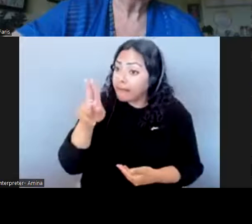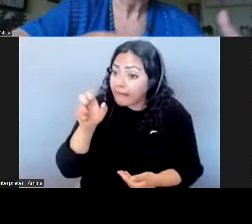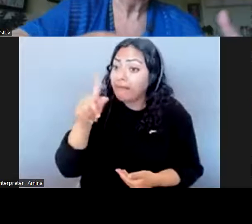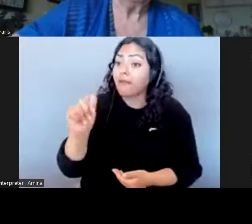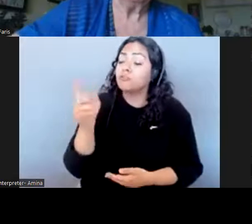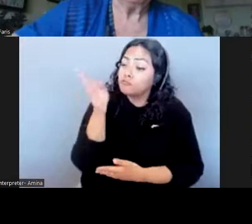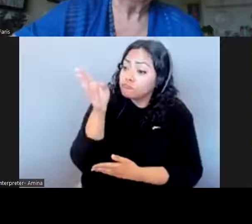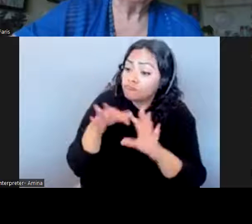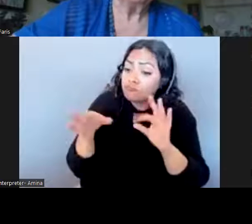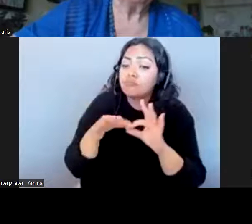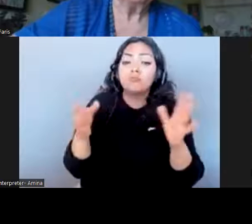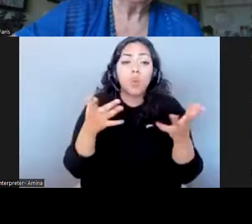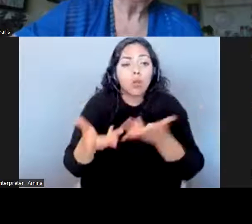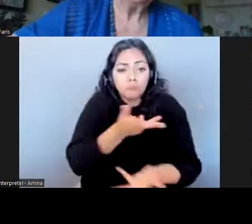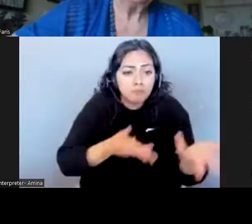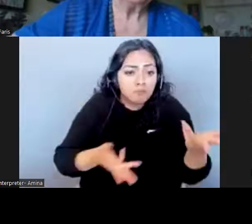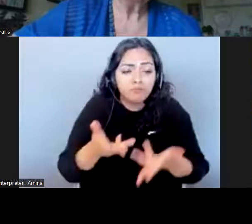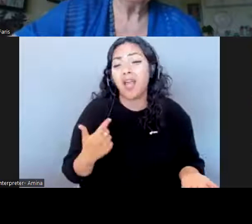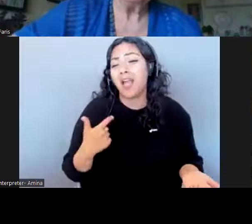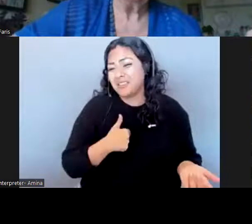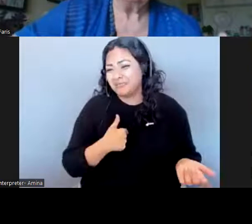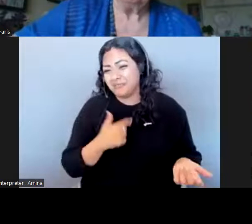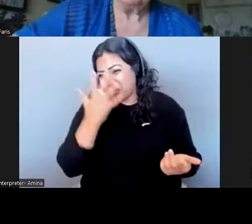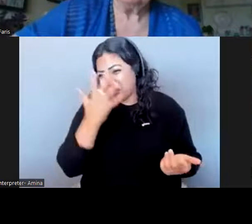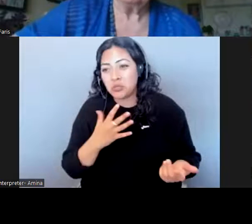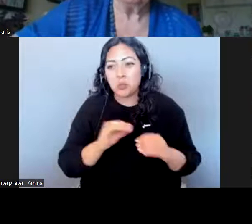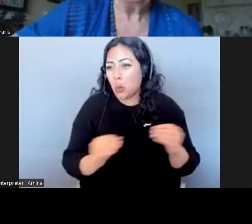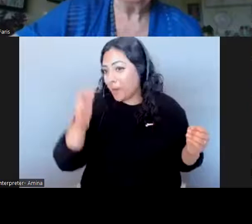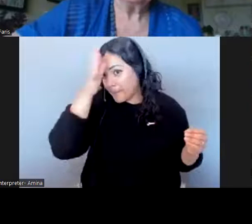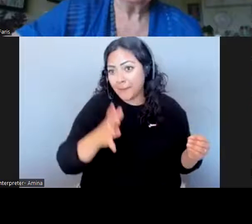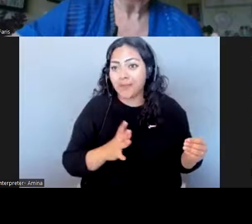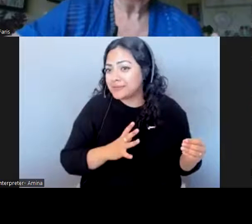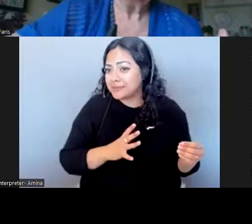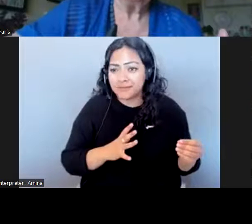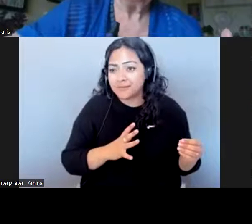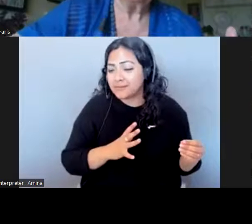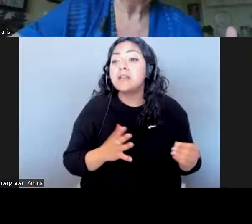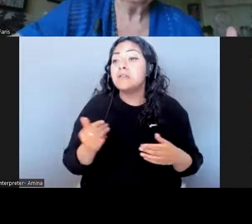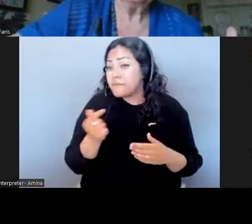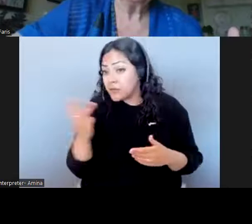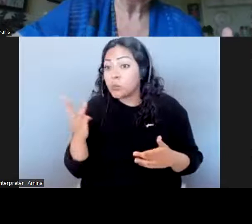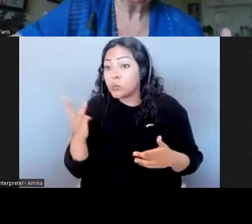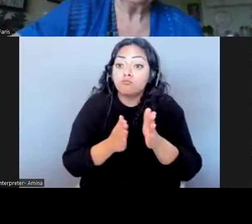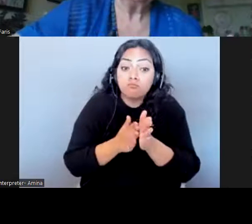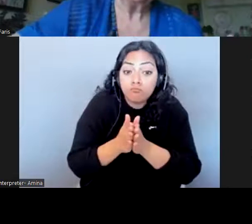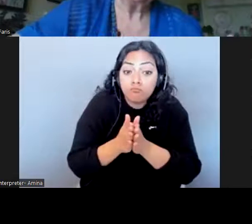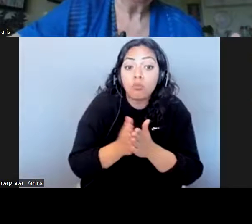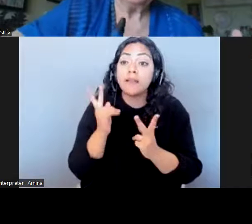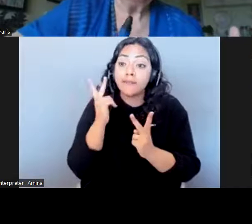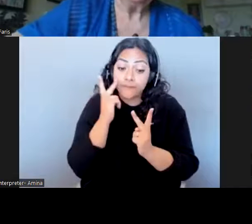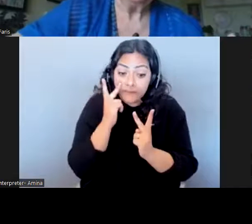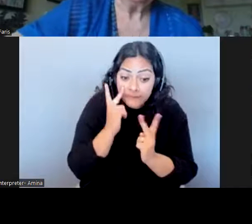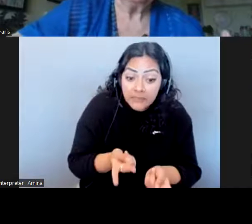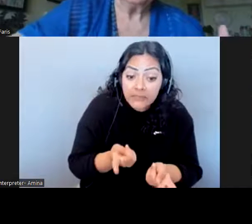and then they can go off and form their own. And I'm sorry we don't have any men in the group. A couple of them have expressed an interest